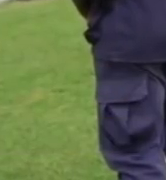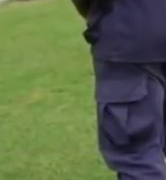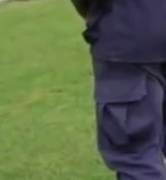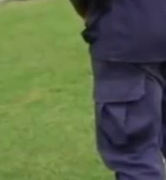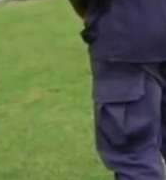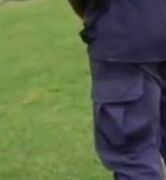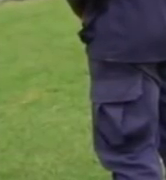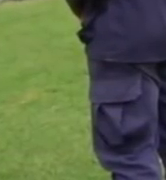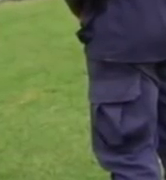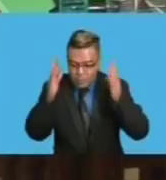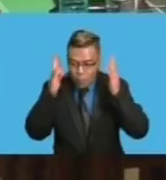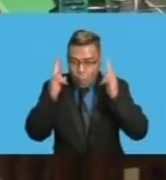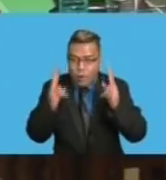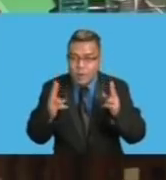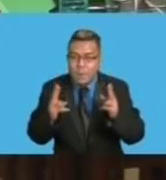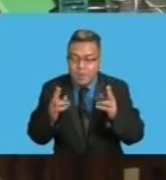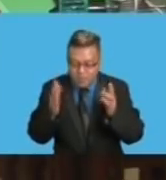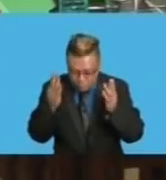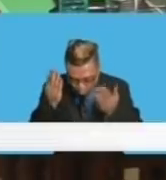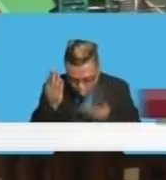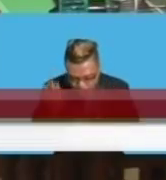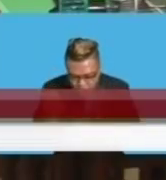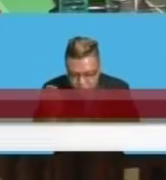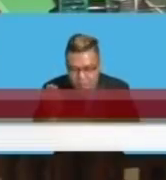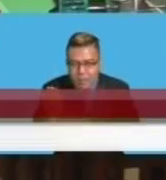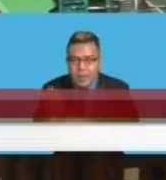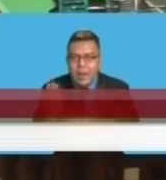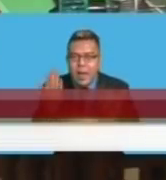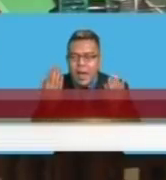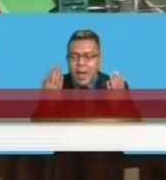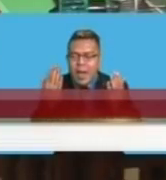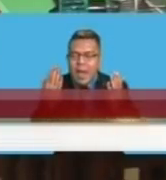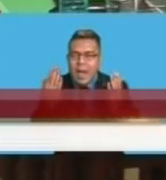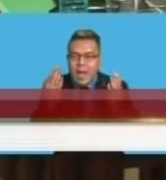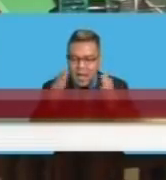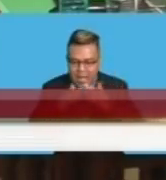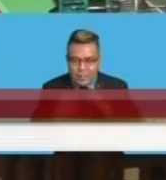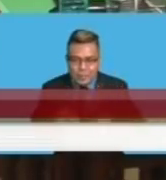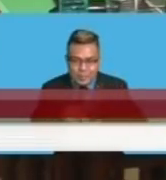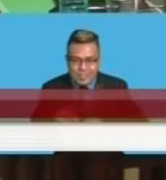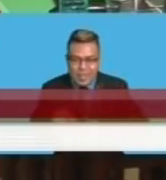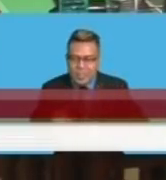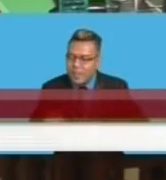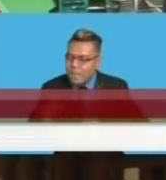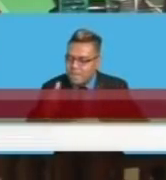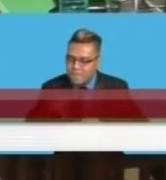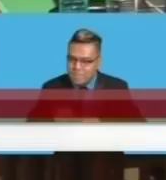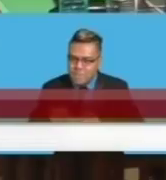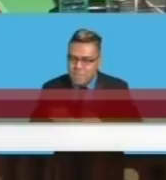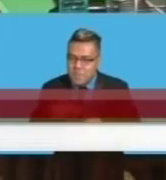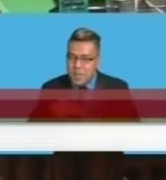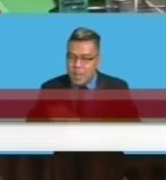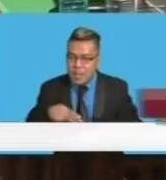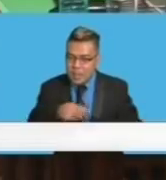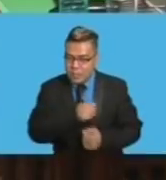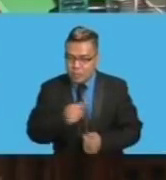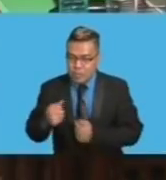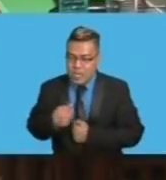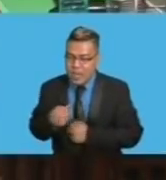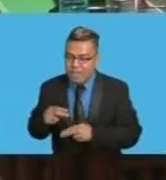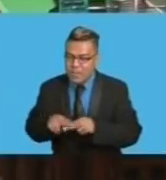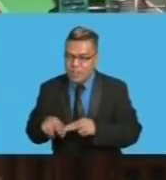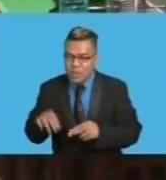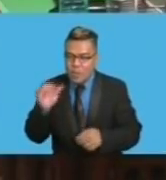governance are in place. The ministry and of course the Fiji Police Force is doing its best to